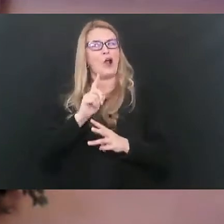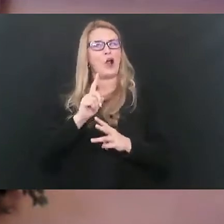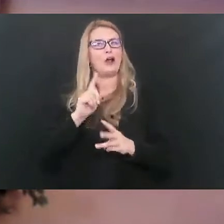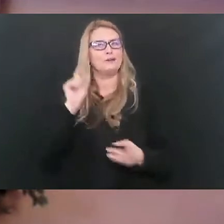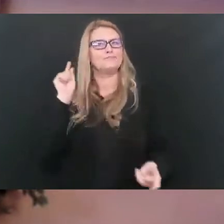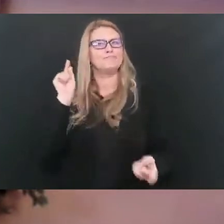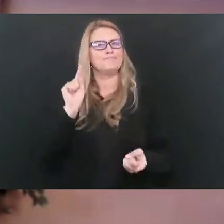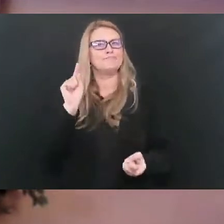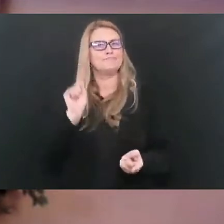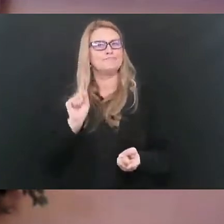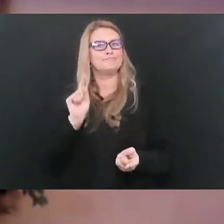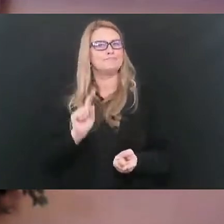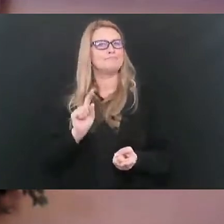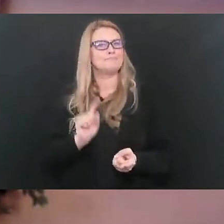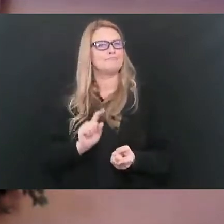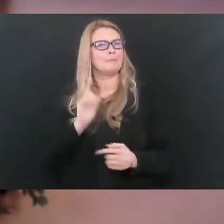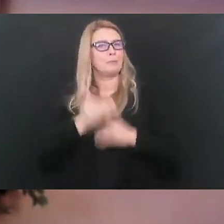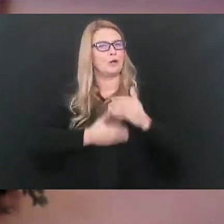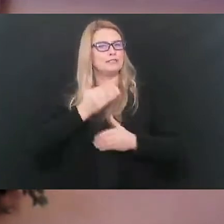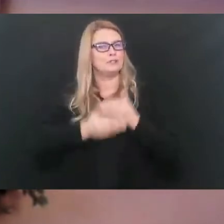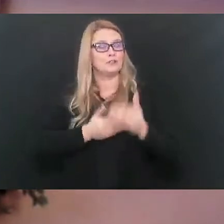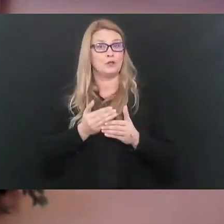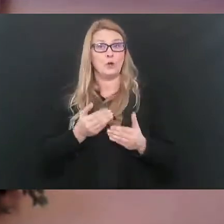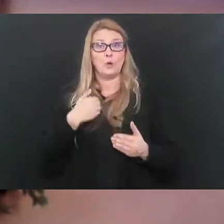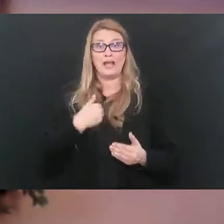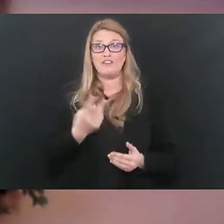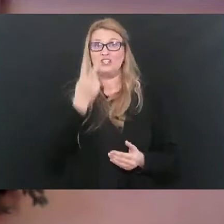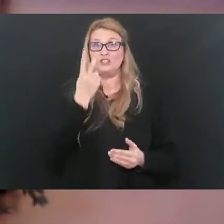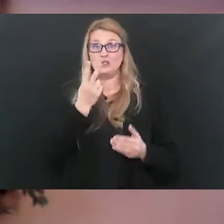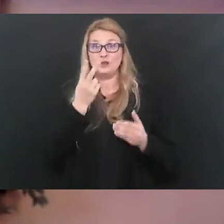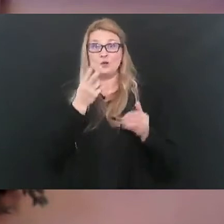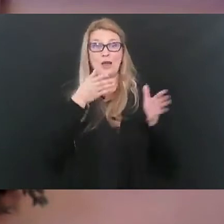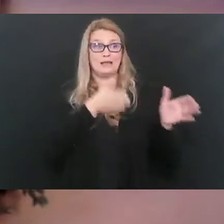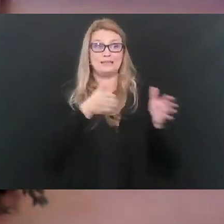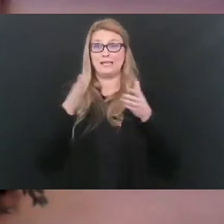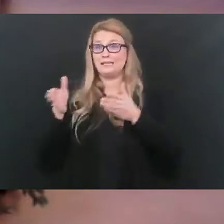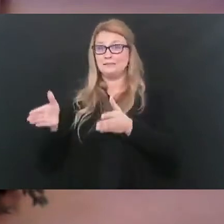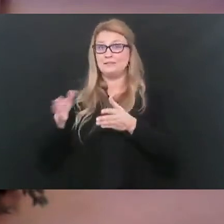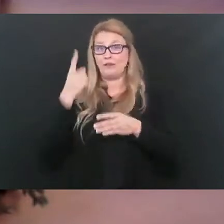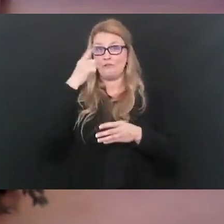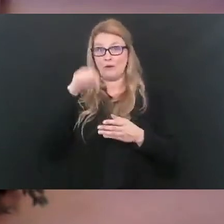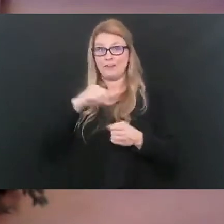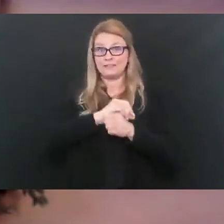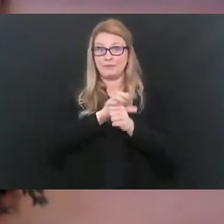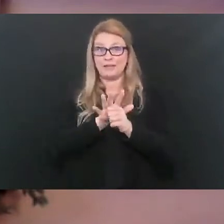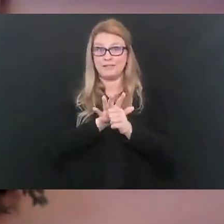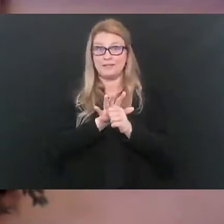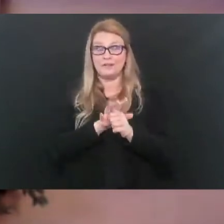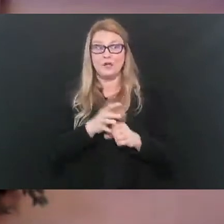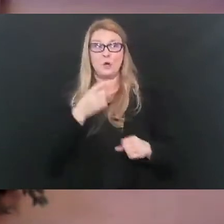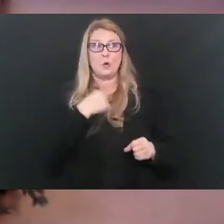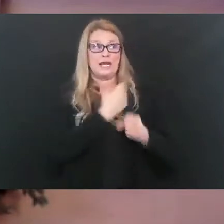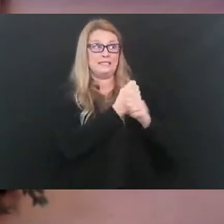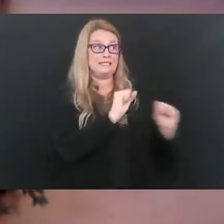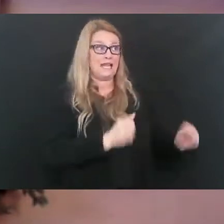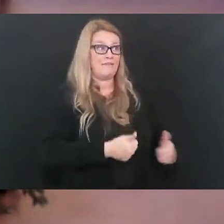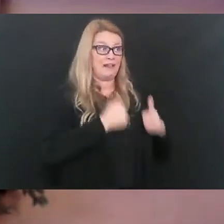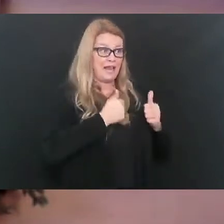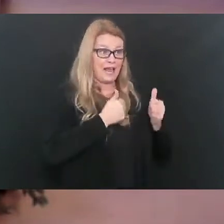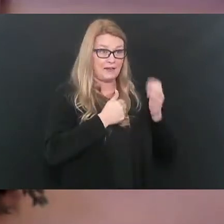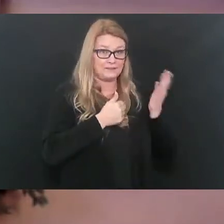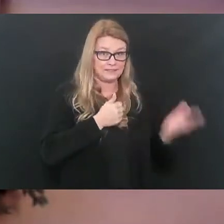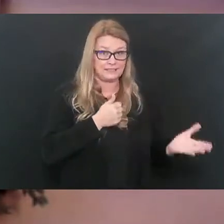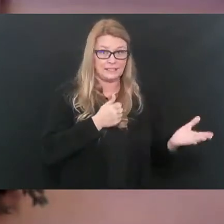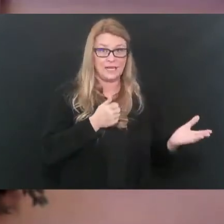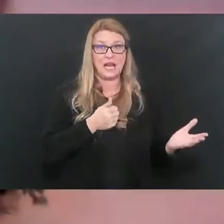there's really two sides to this pandemic. We focused on the save lives and reduce hospitalization side, but there's also the